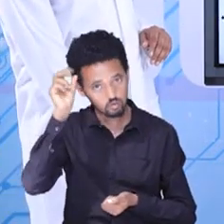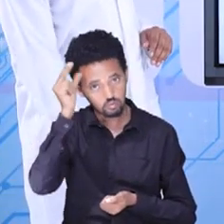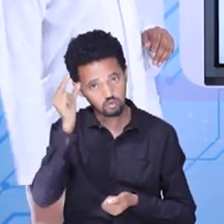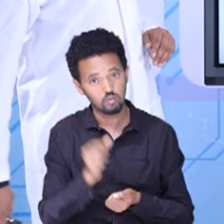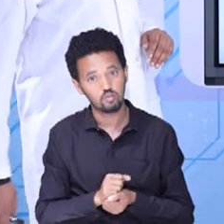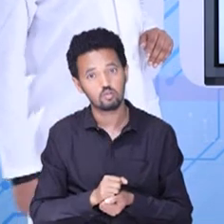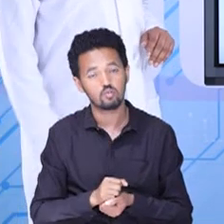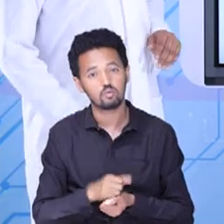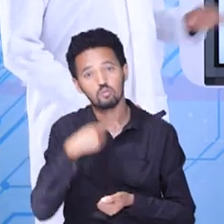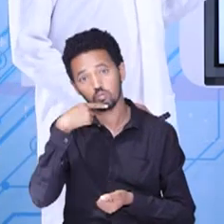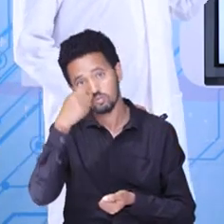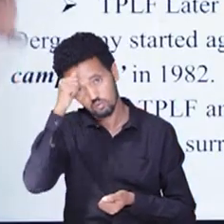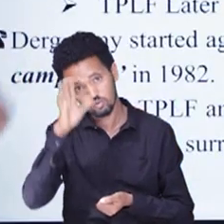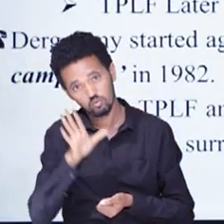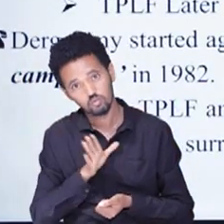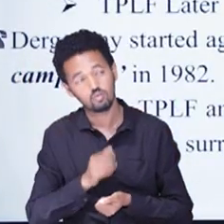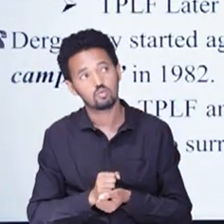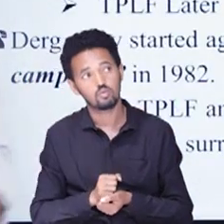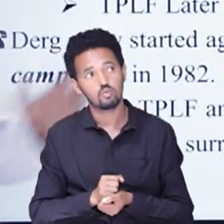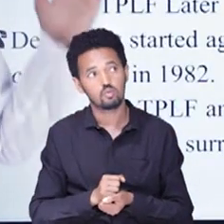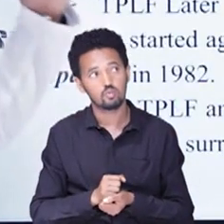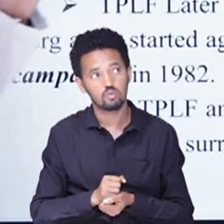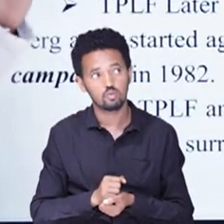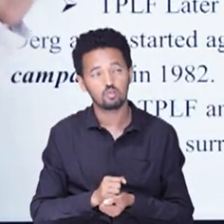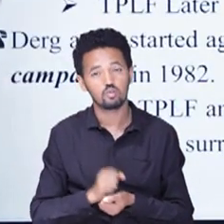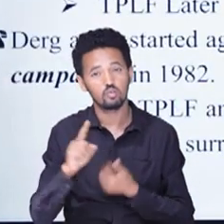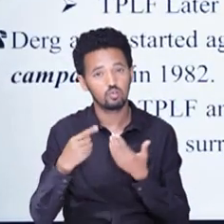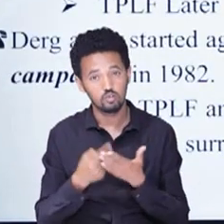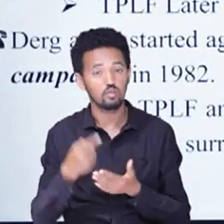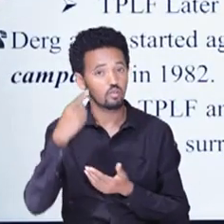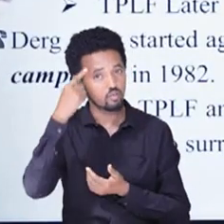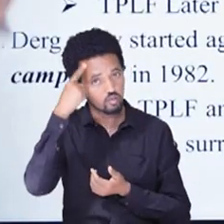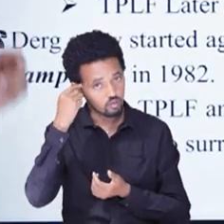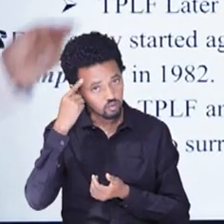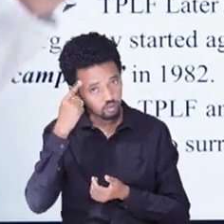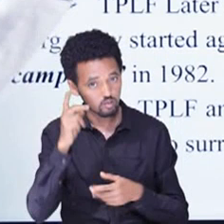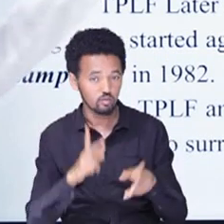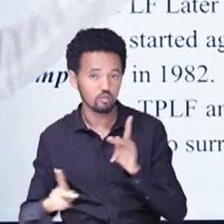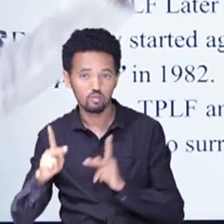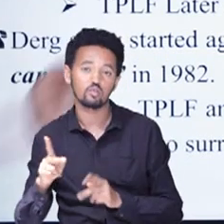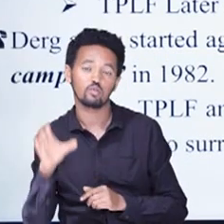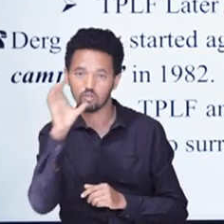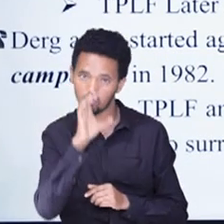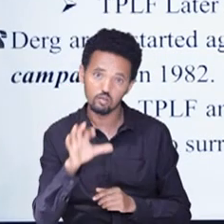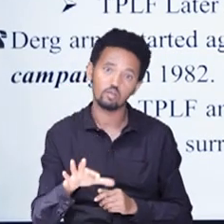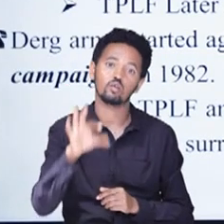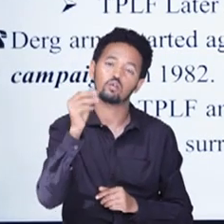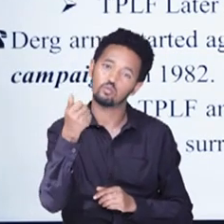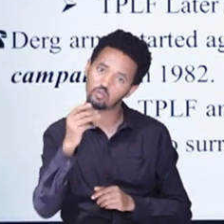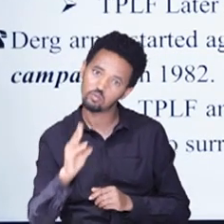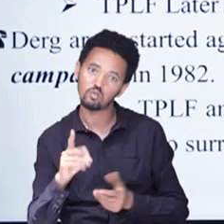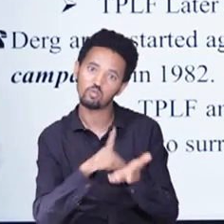Banti. Then TPLF. TPLF or Tigray People Liberation Front was founded by a small group